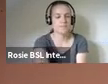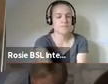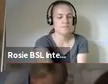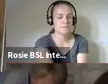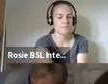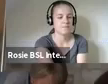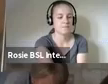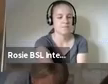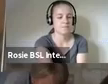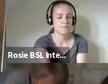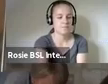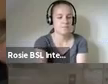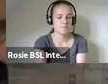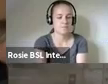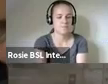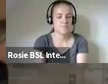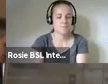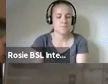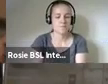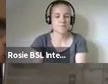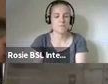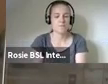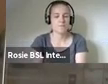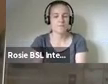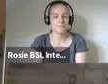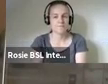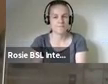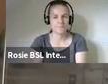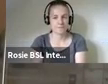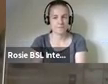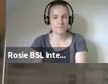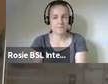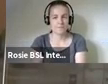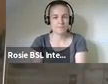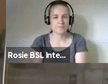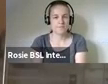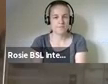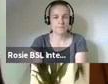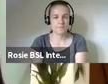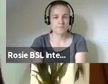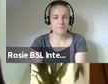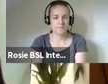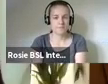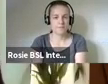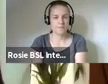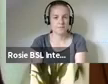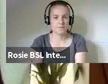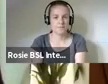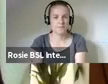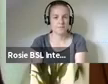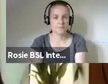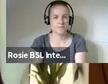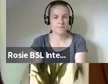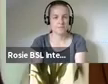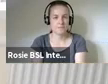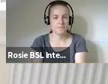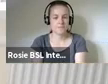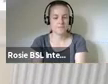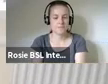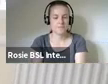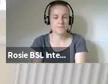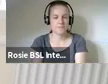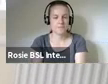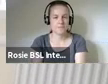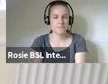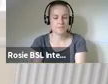first film helps educators to find out more about working with colleagues to support inclusion for all